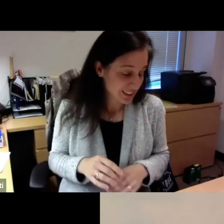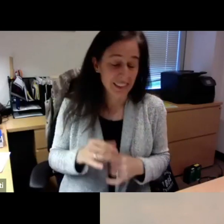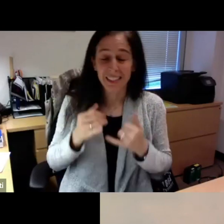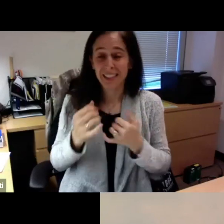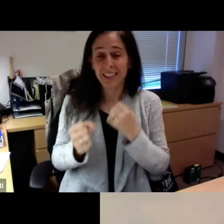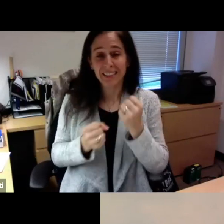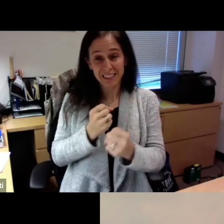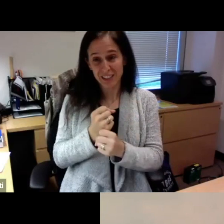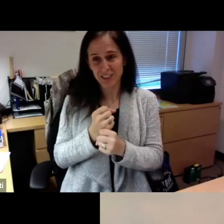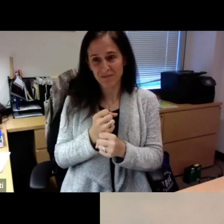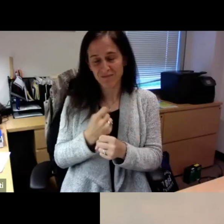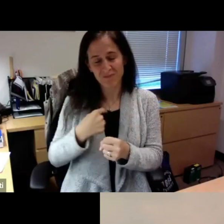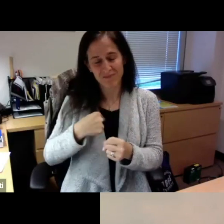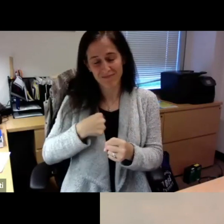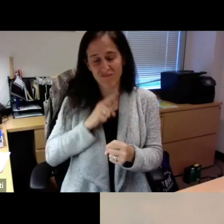science.